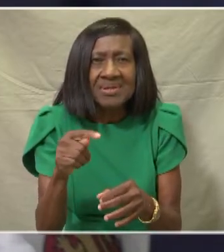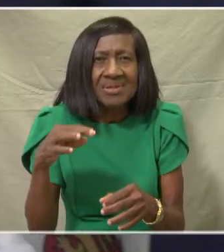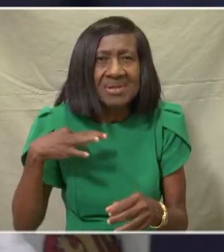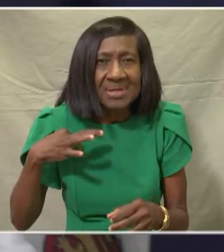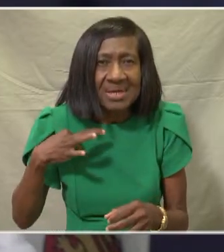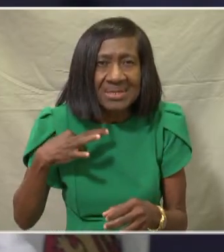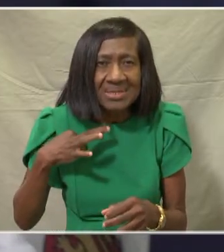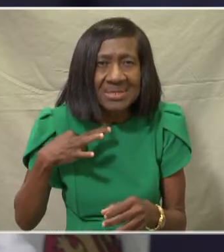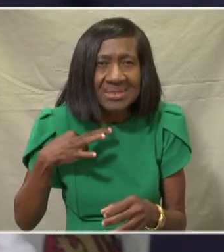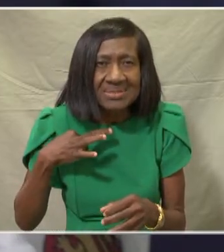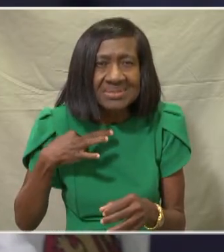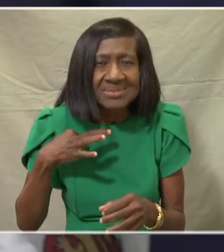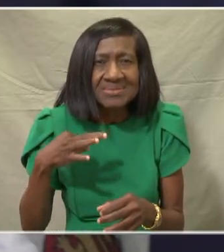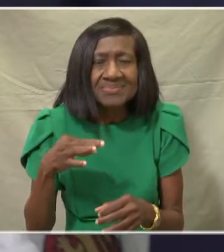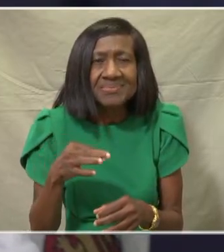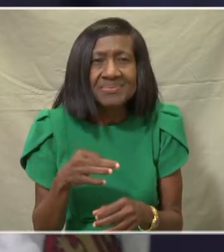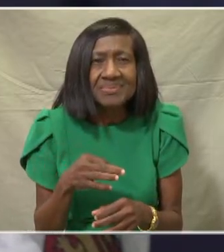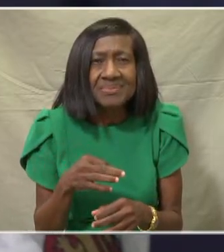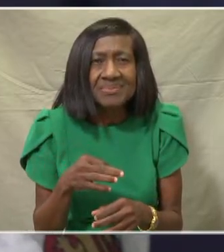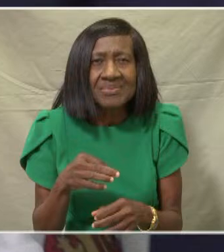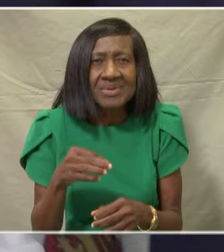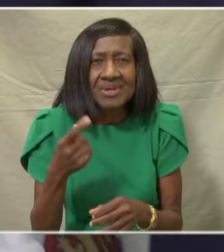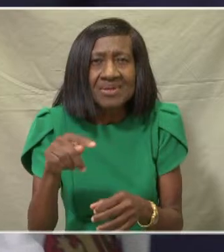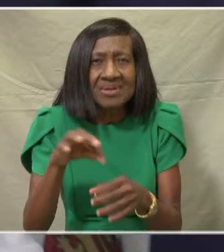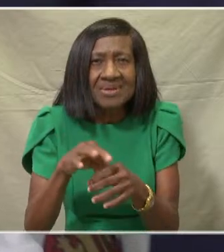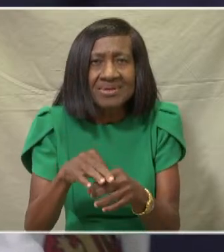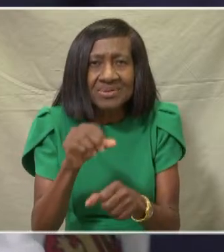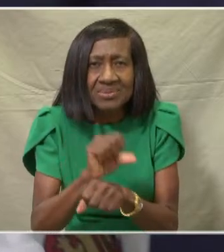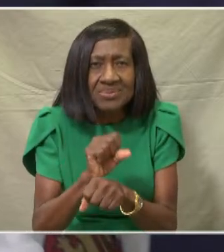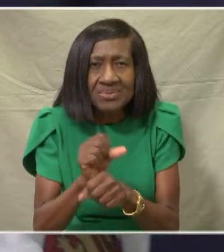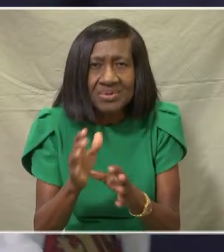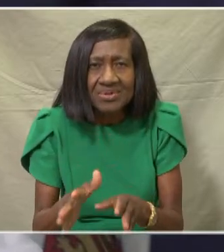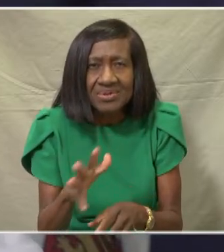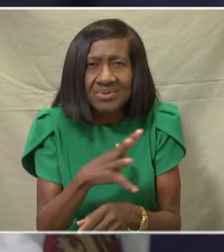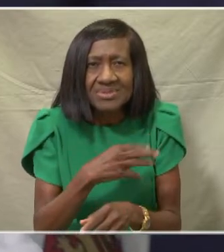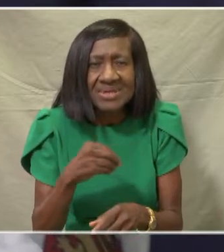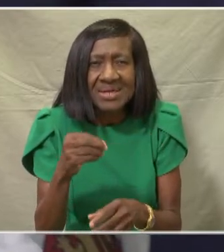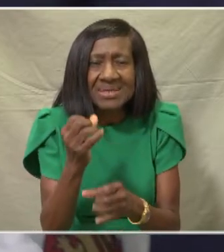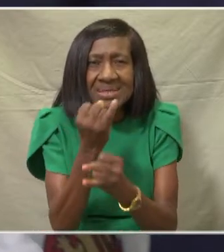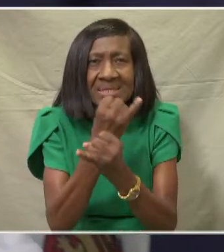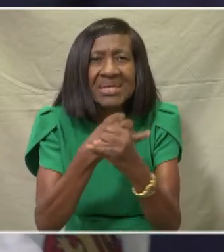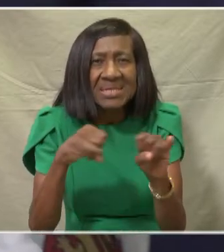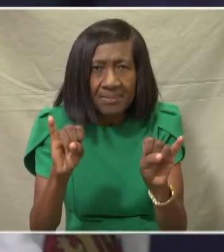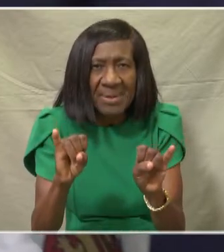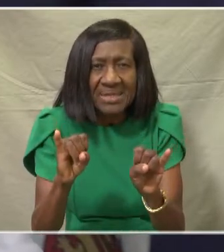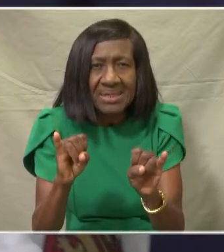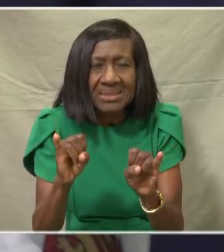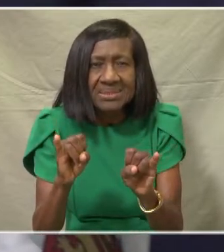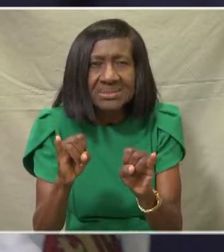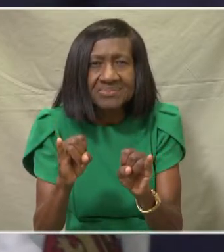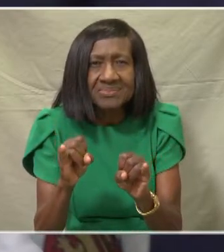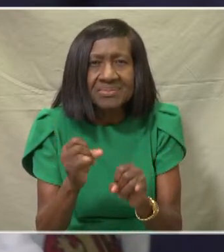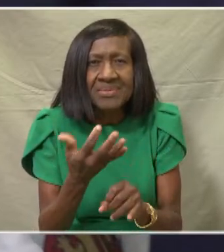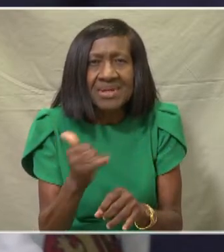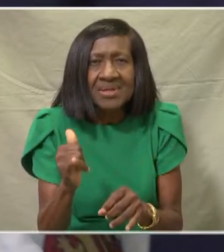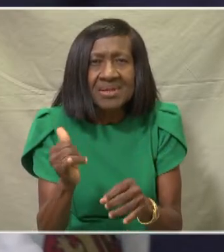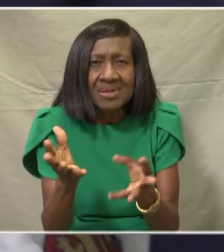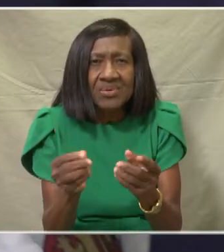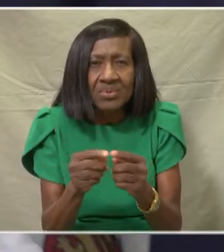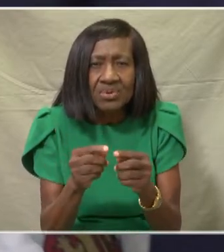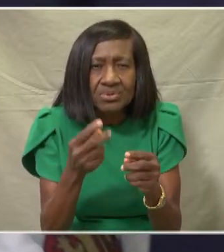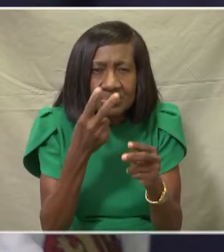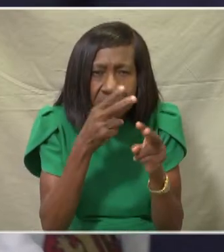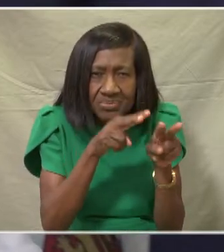all the political parties, as well as those running as independents. We also plan to observe some